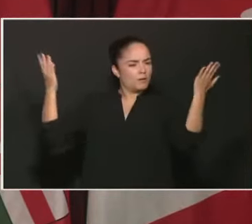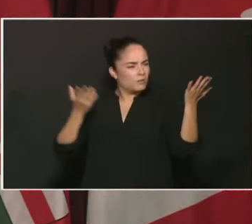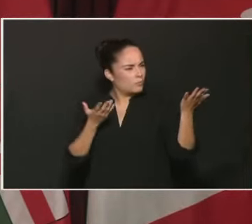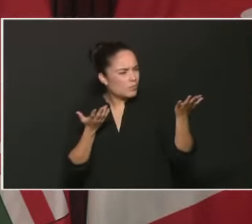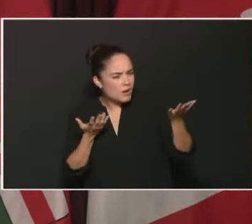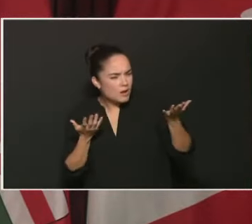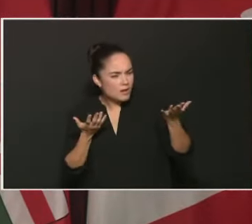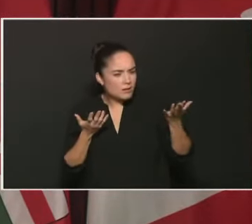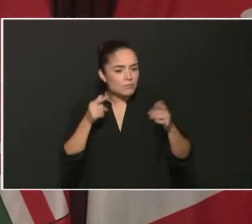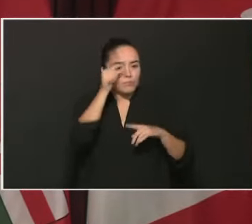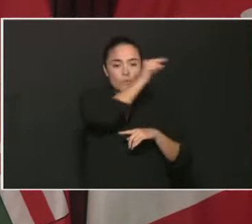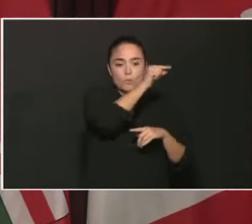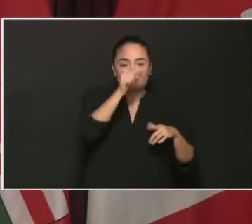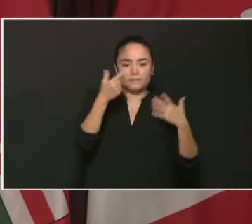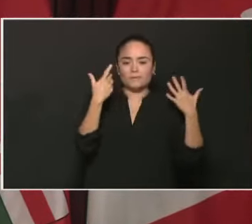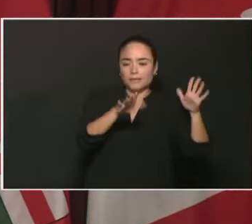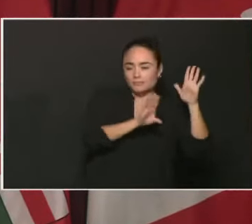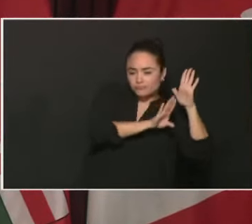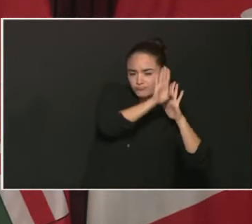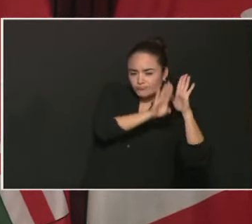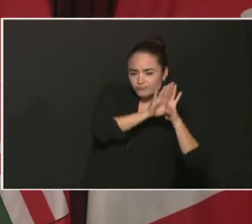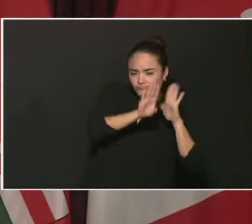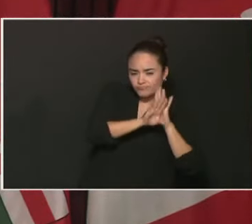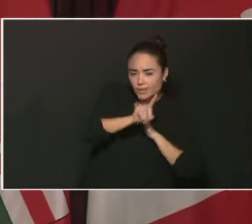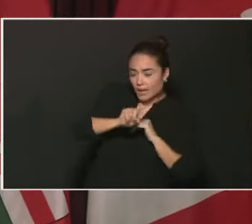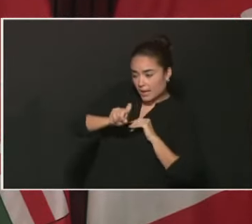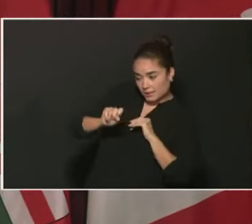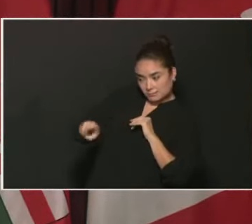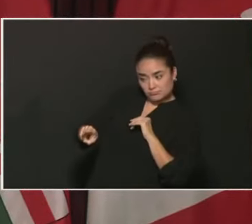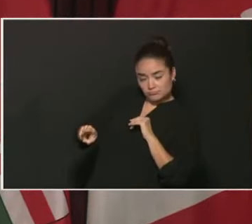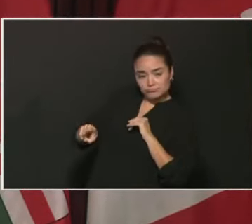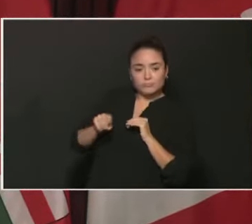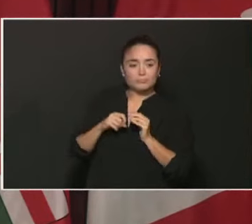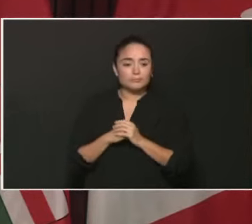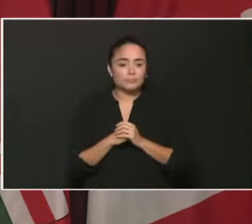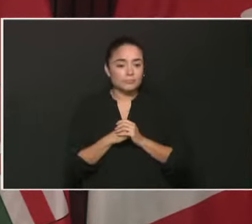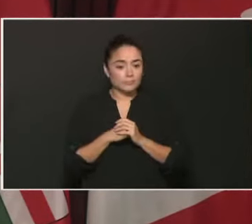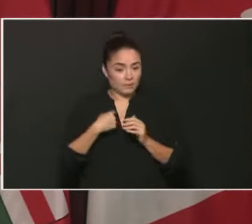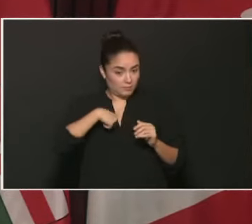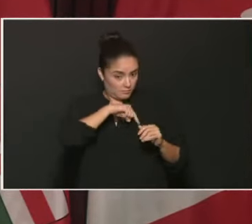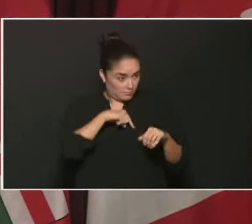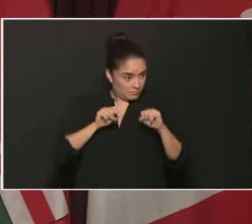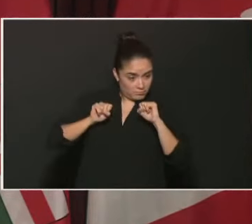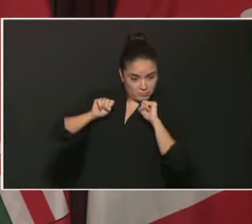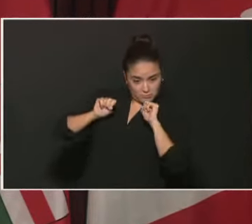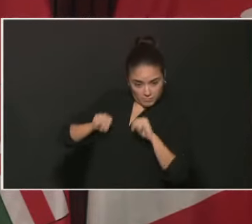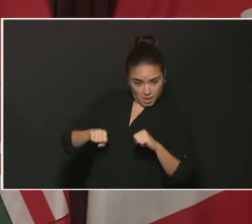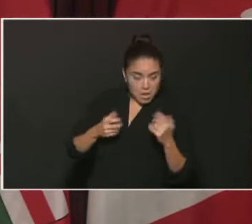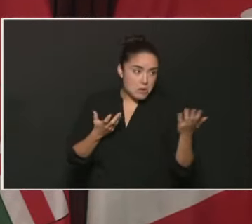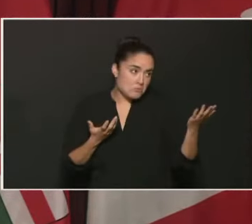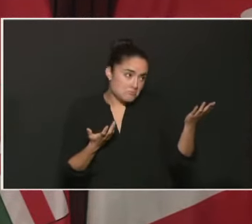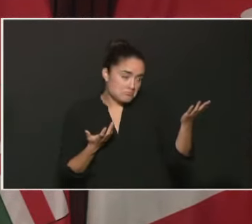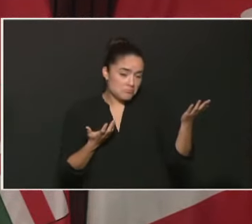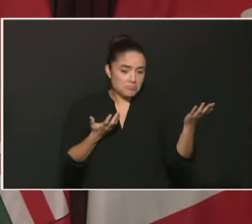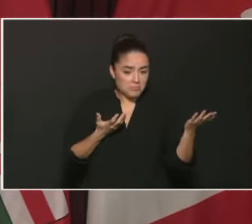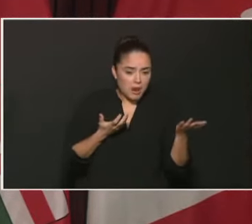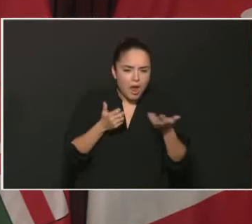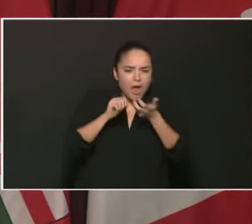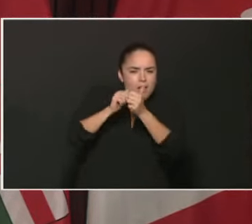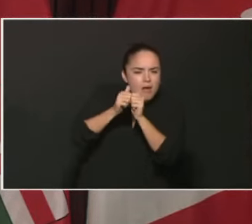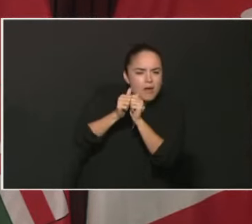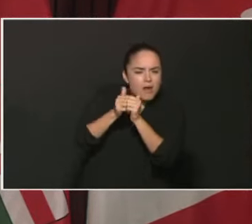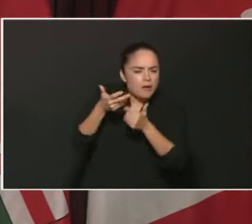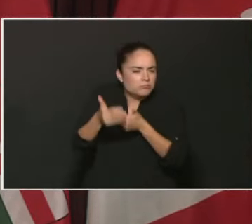had already formulated? And when exactly did this conversation take place? Great question, Colin. So as I said earlier